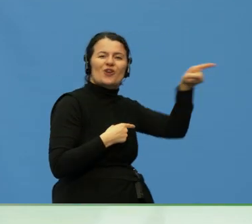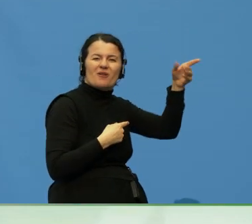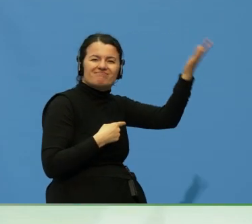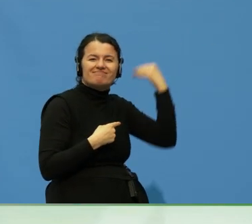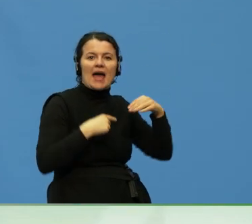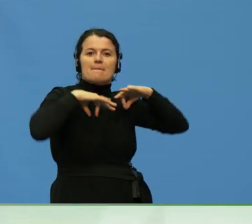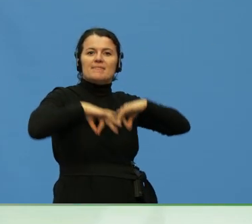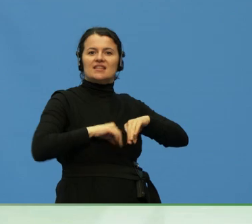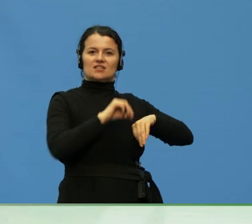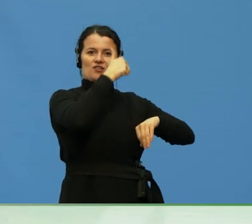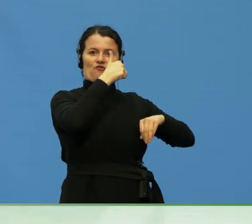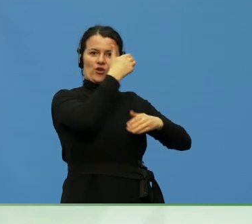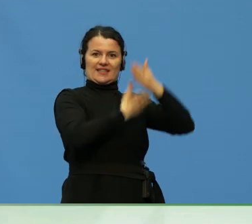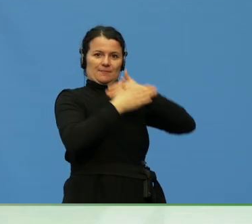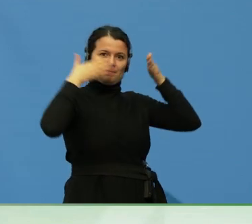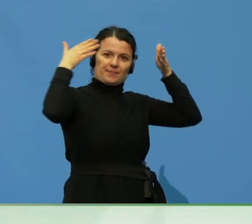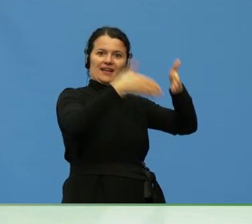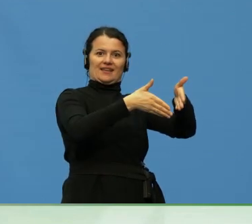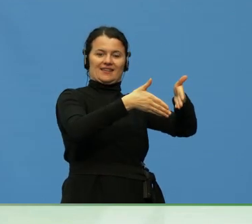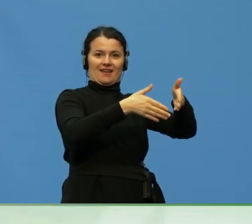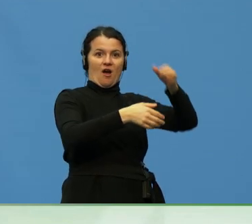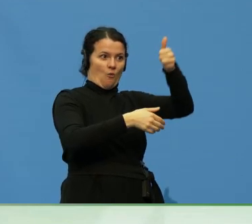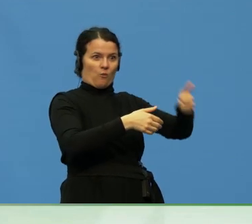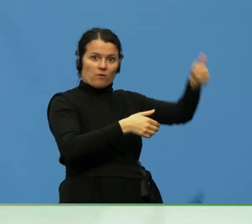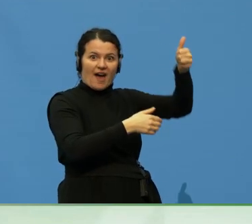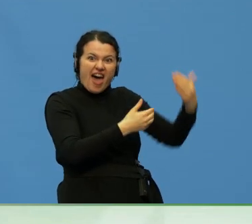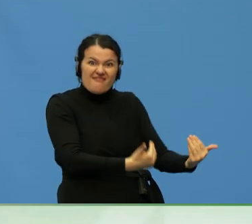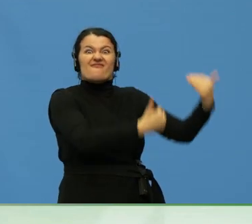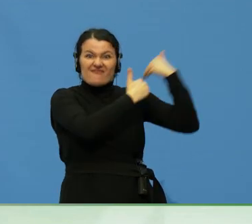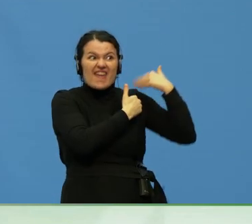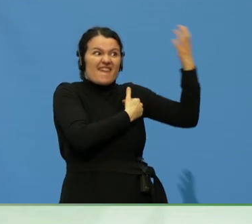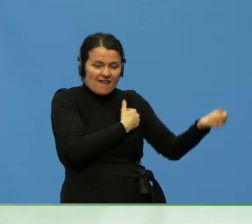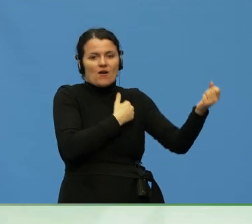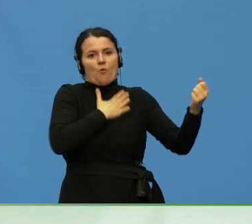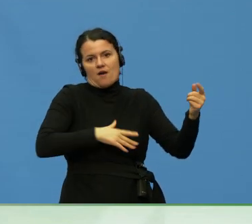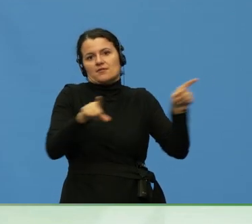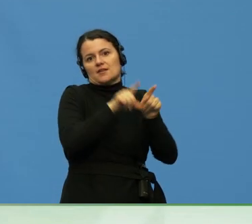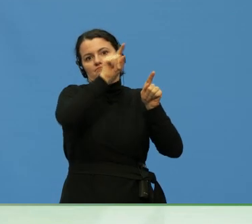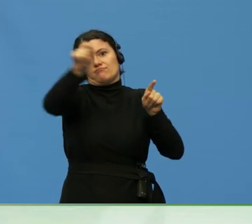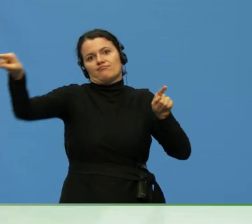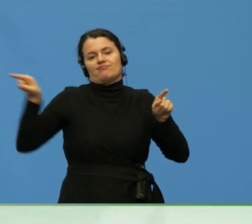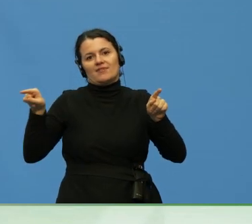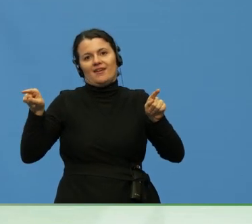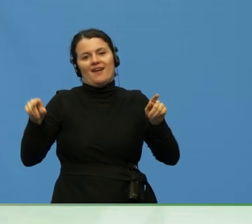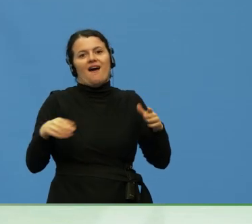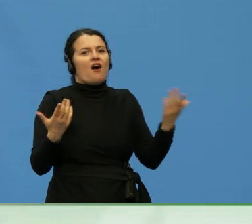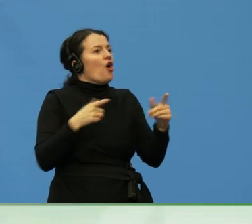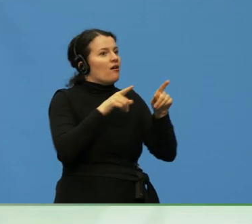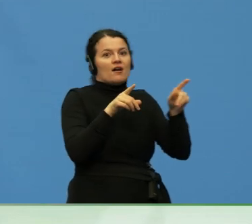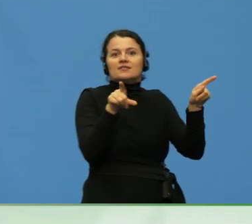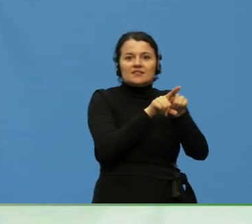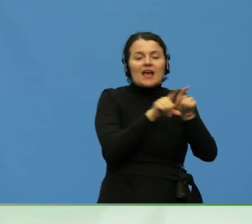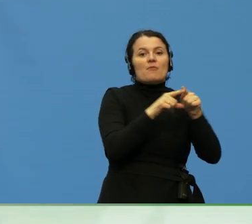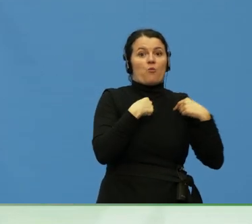of implementing the rights in the convention and under domestic law, but badgering the Minister of Transport, the